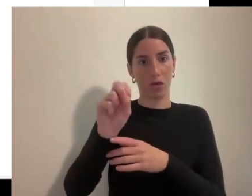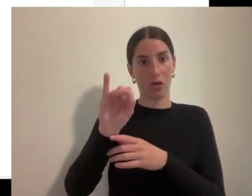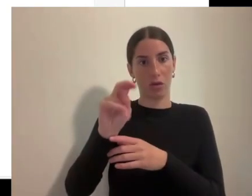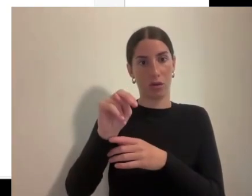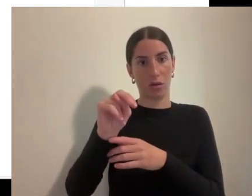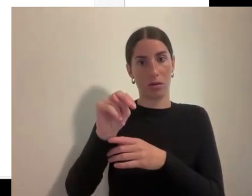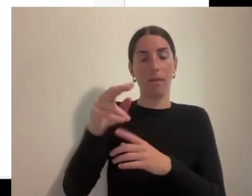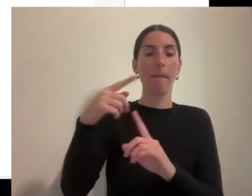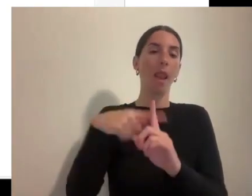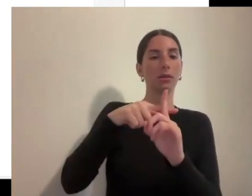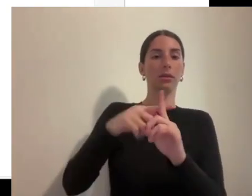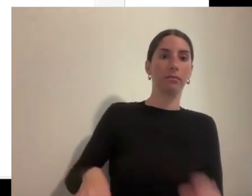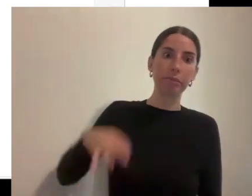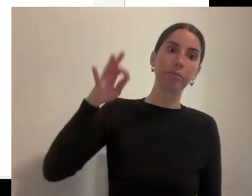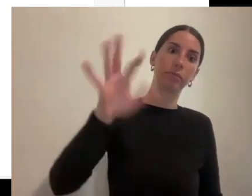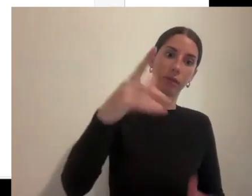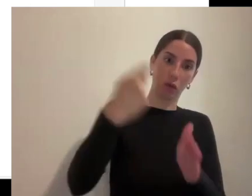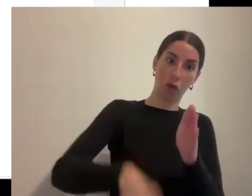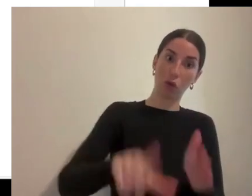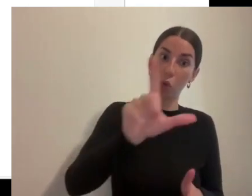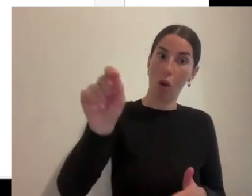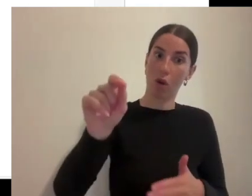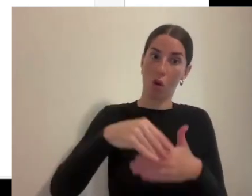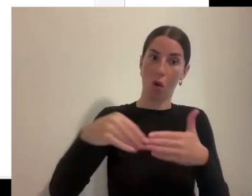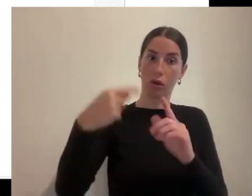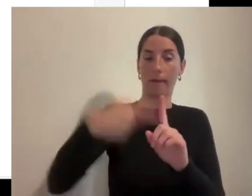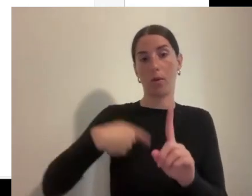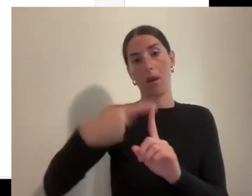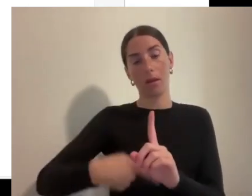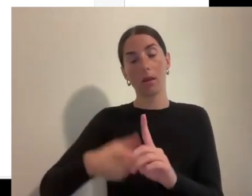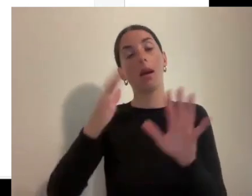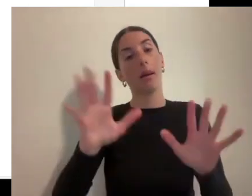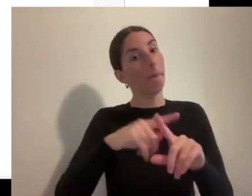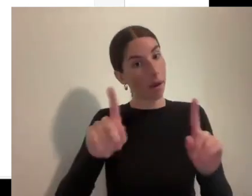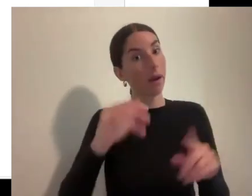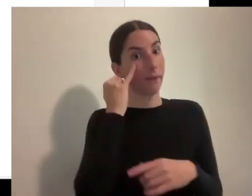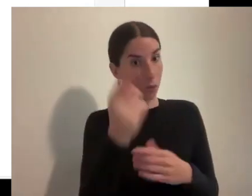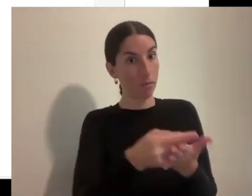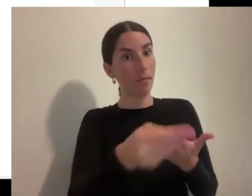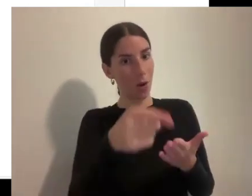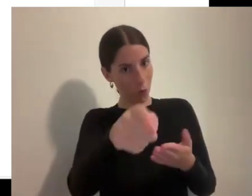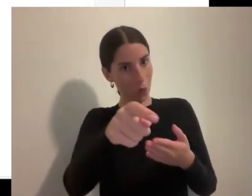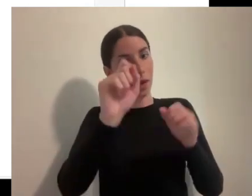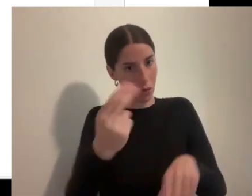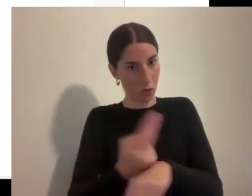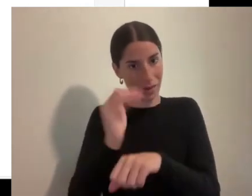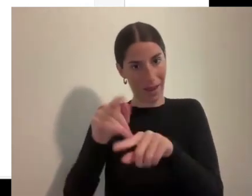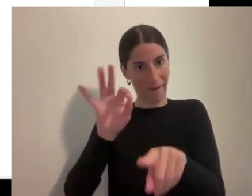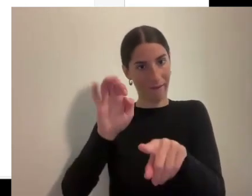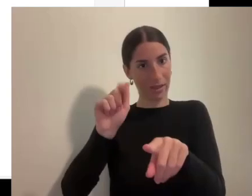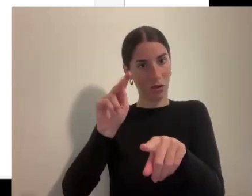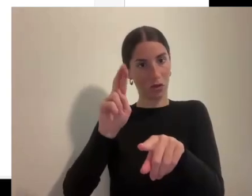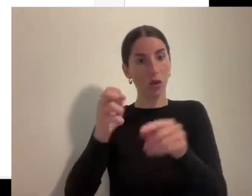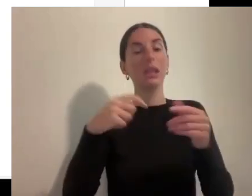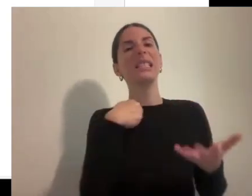available in the plus version that costs $20 a month, then you can use this feature, just ask it to put together